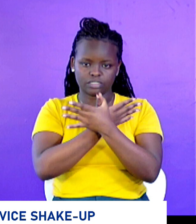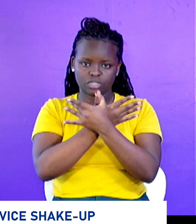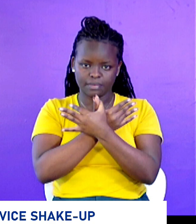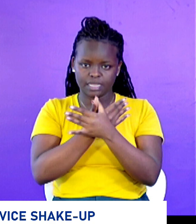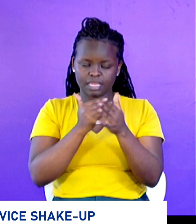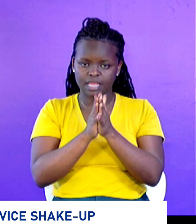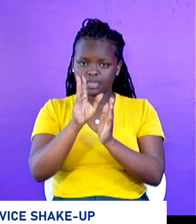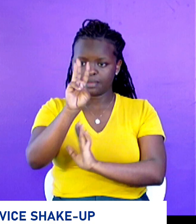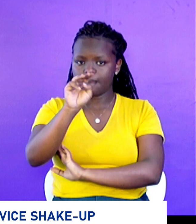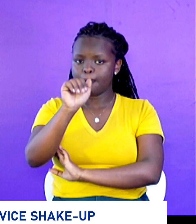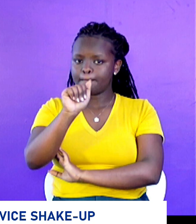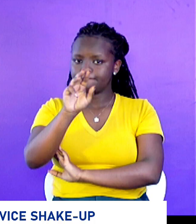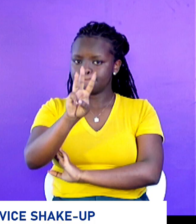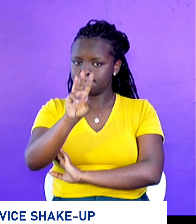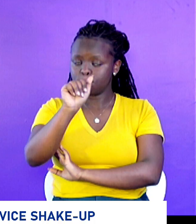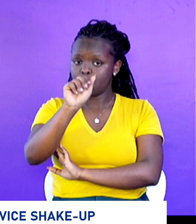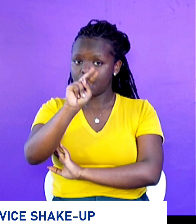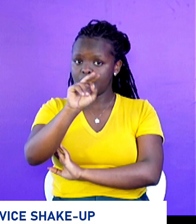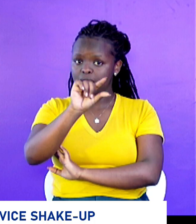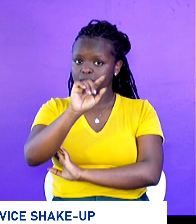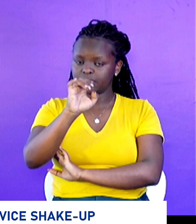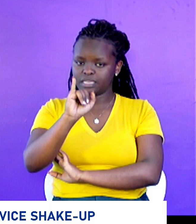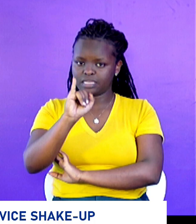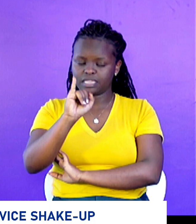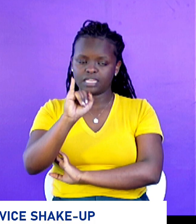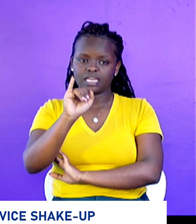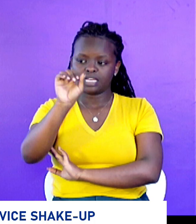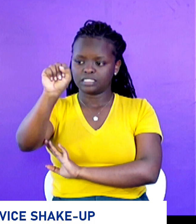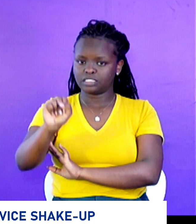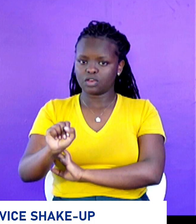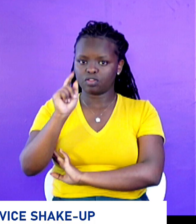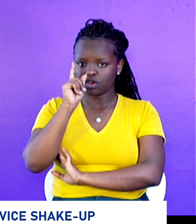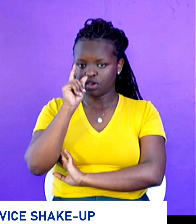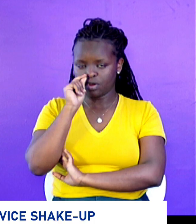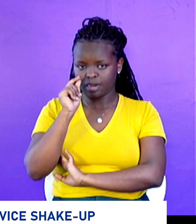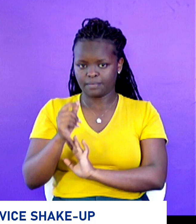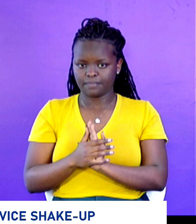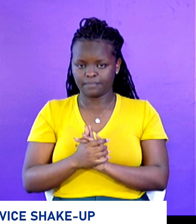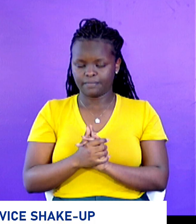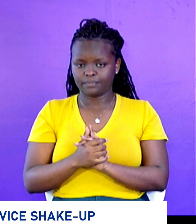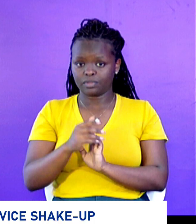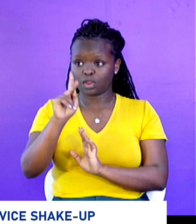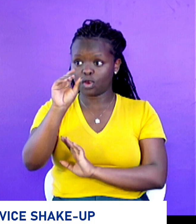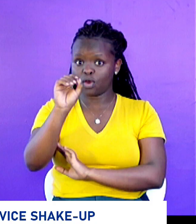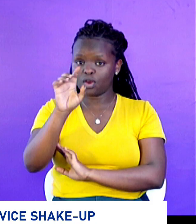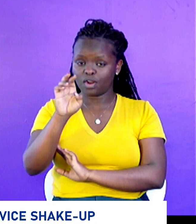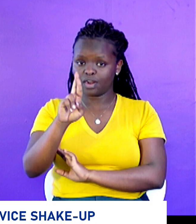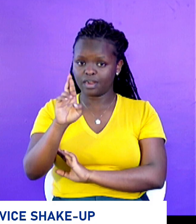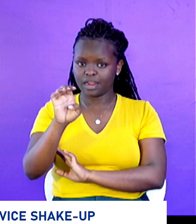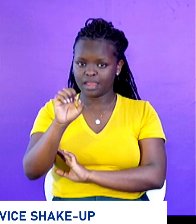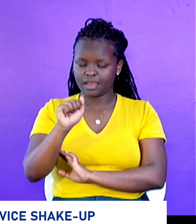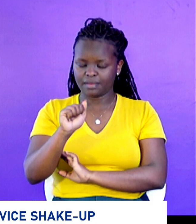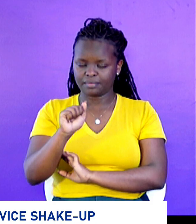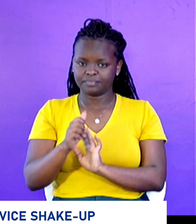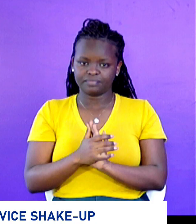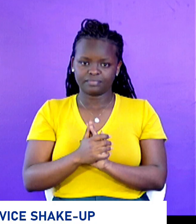Mwangi Karanja to Seoul, South Korea, among others. State House spokesperson